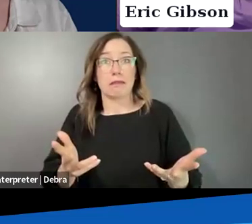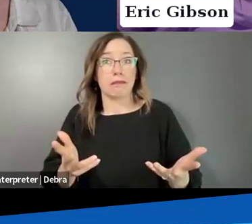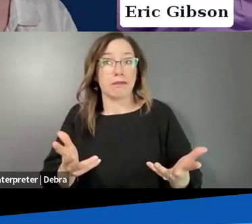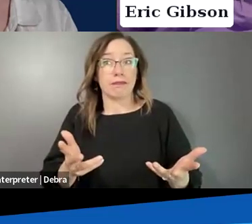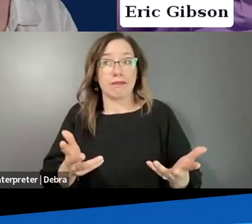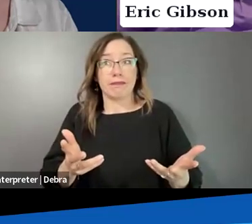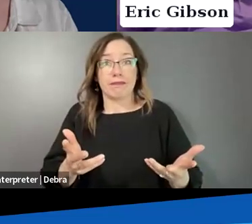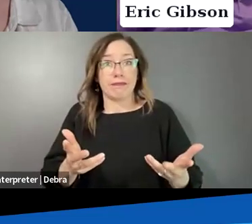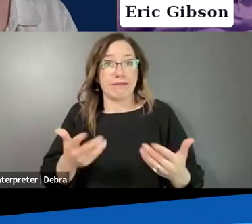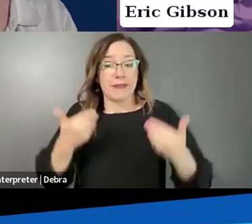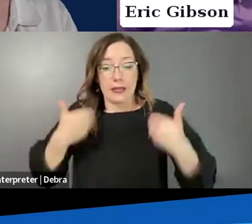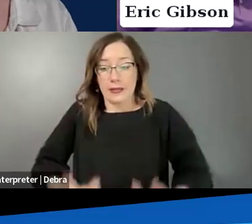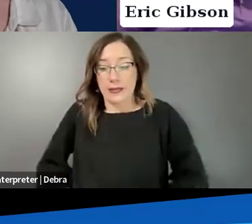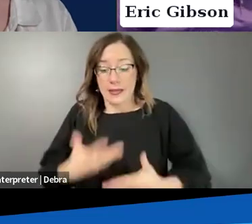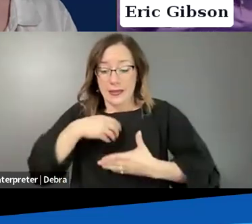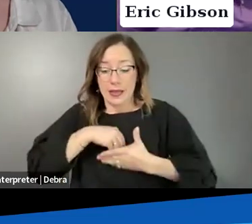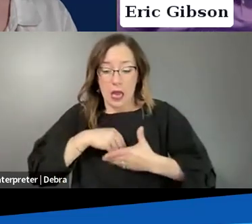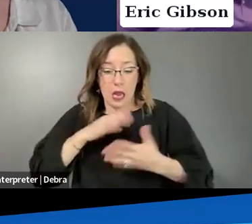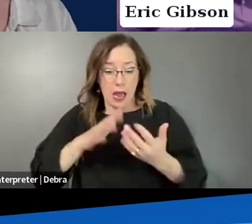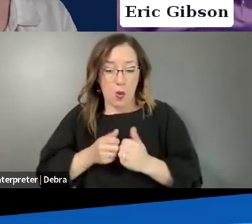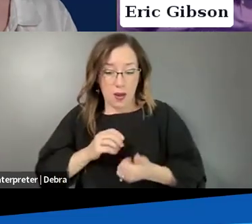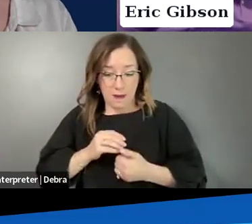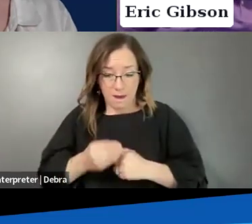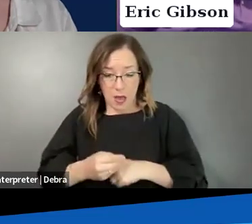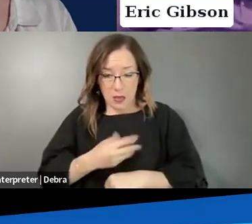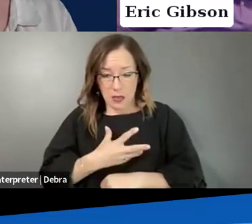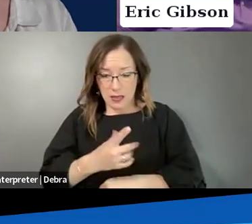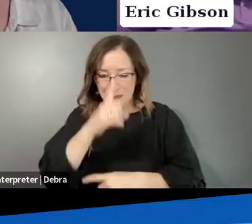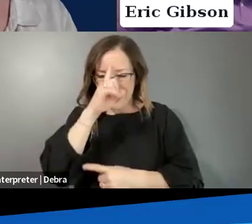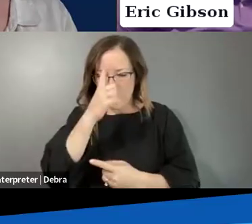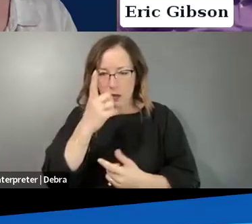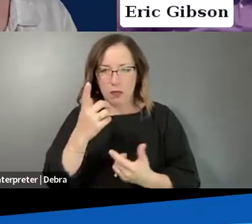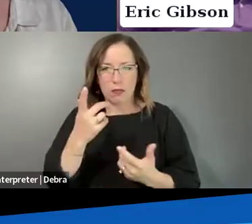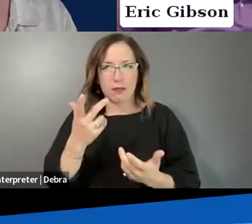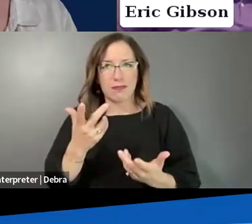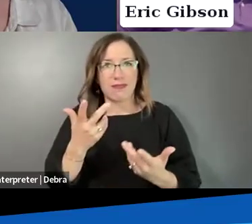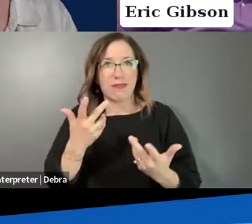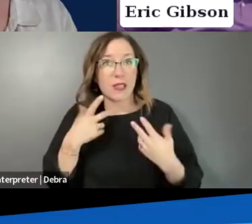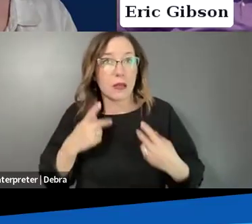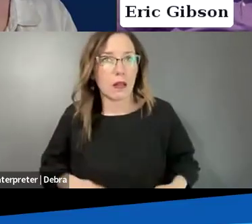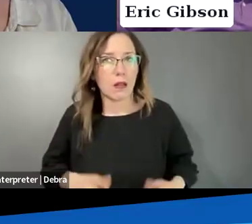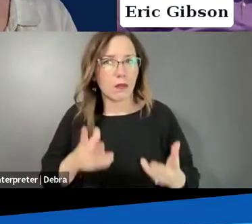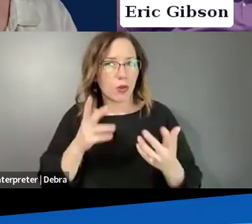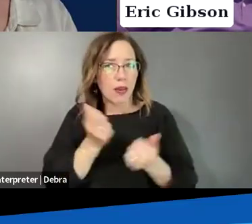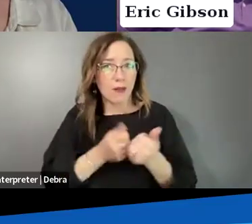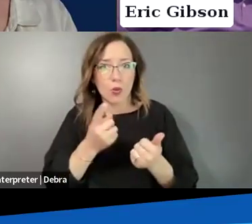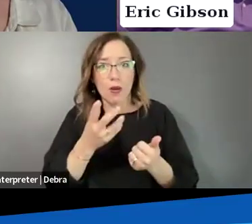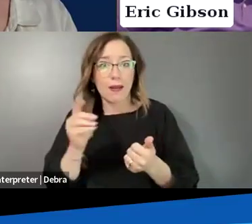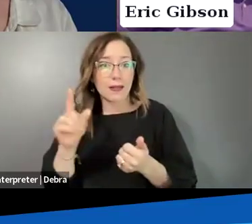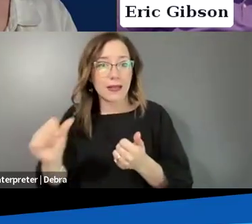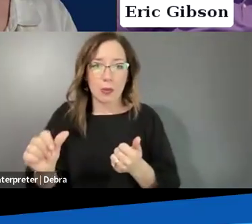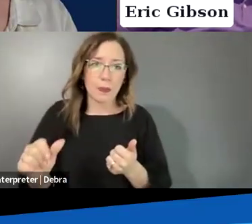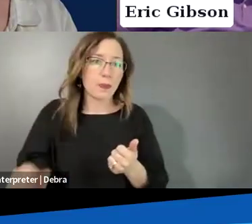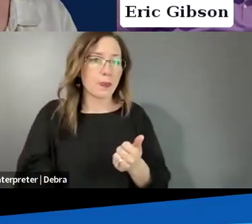exists in all of our bodies, like how it affects us mentally and physically Mhm. for everybody, and then disabled people